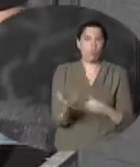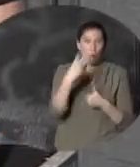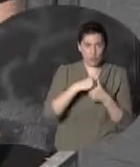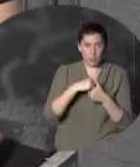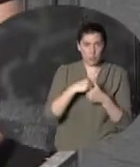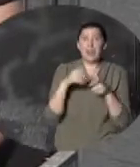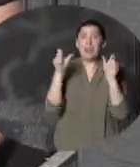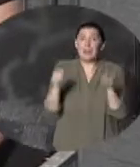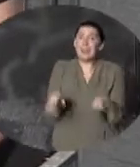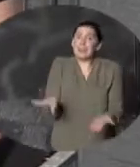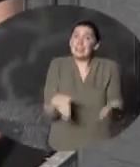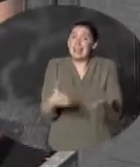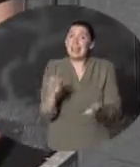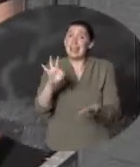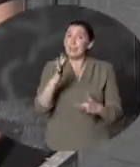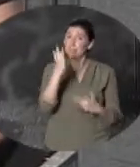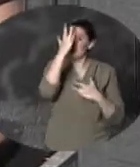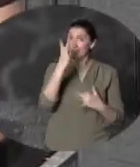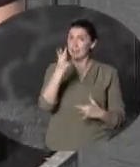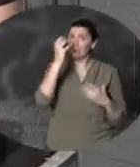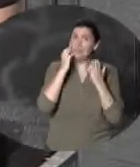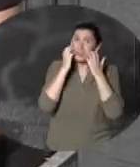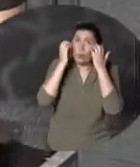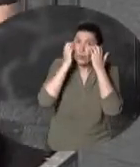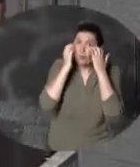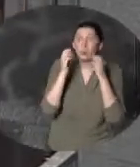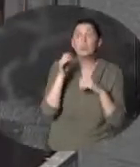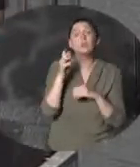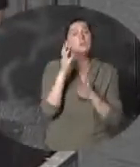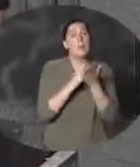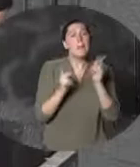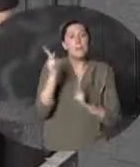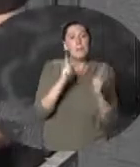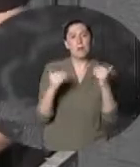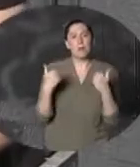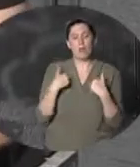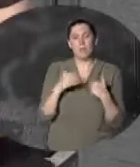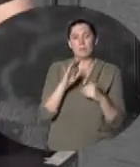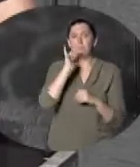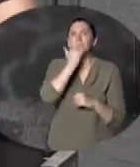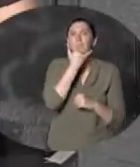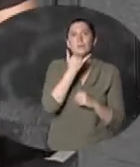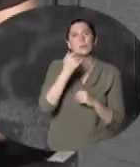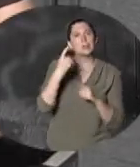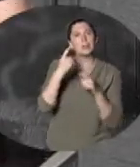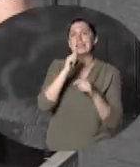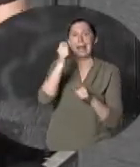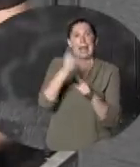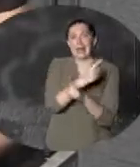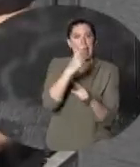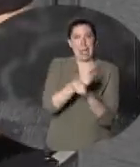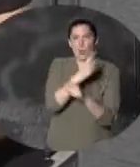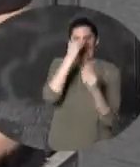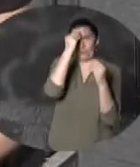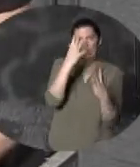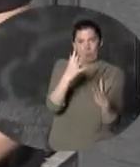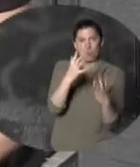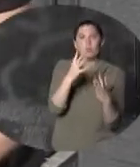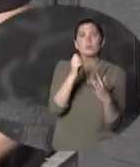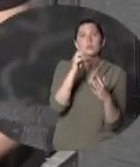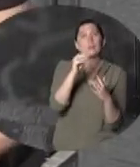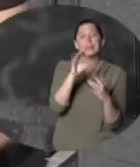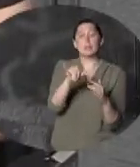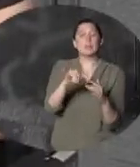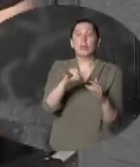pieces. But also I think that people are having misinformation, like the autism piece, which has been debunked multiple